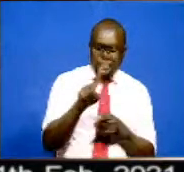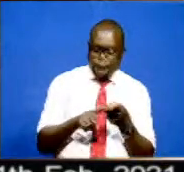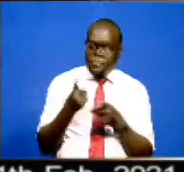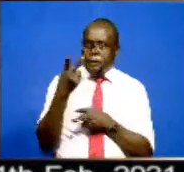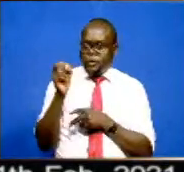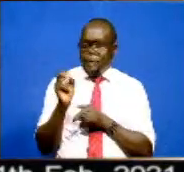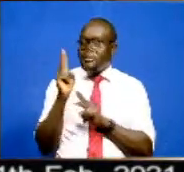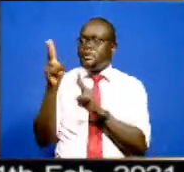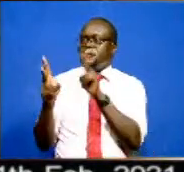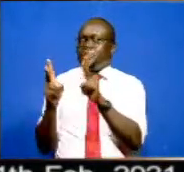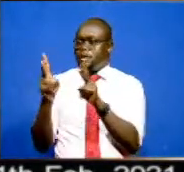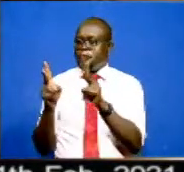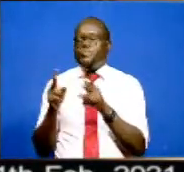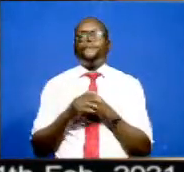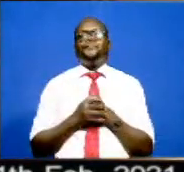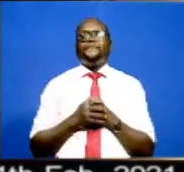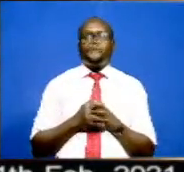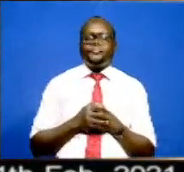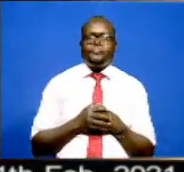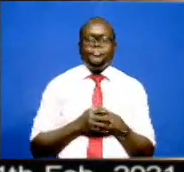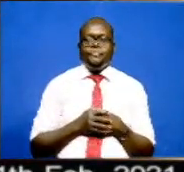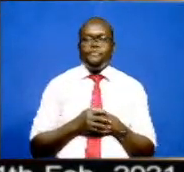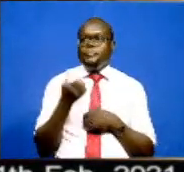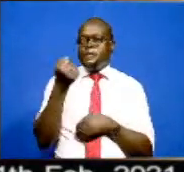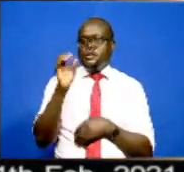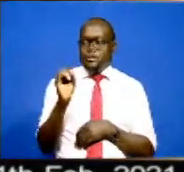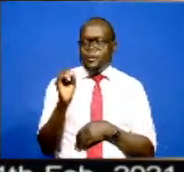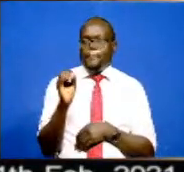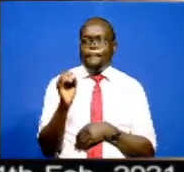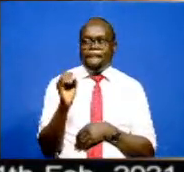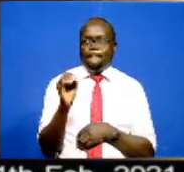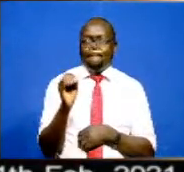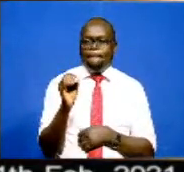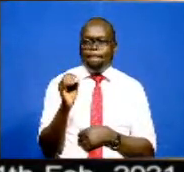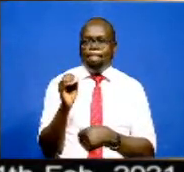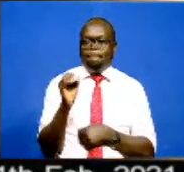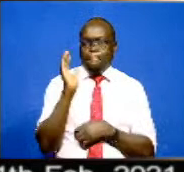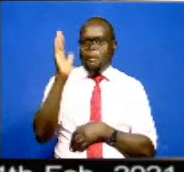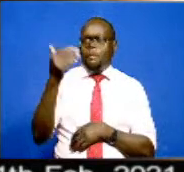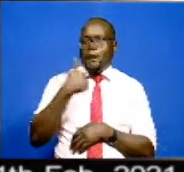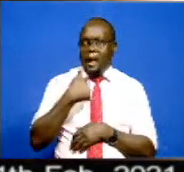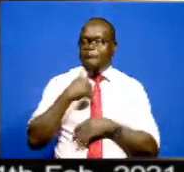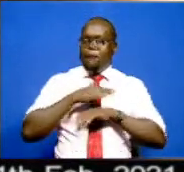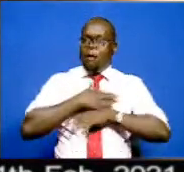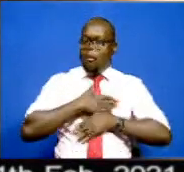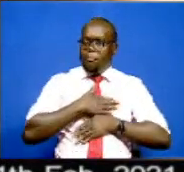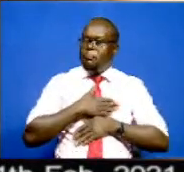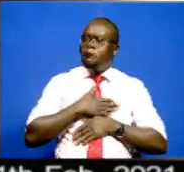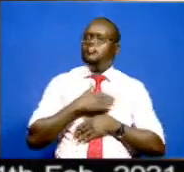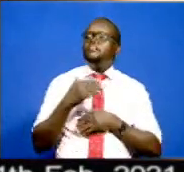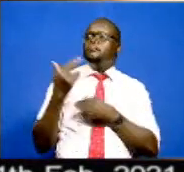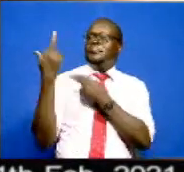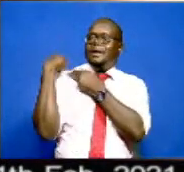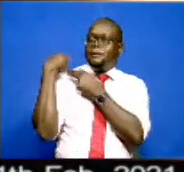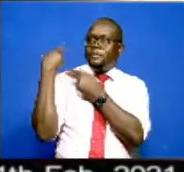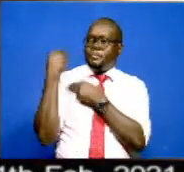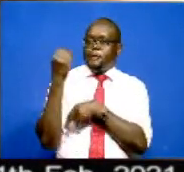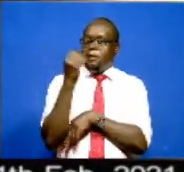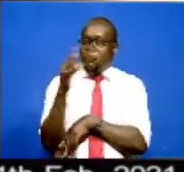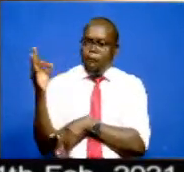and 2022. So they'll have the onerous responsibility, obviously, of